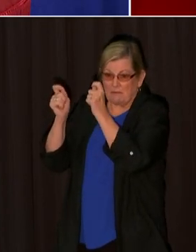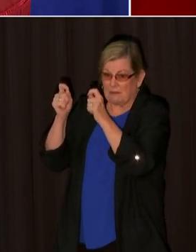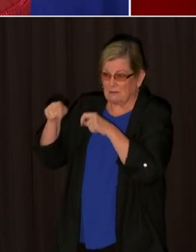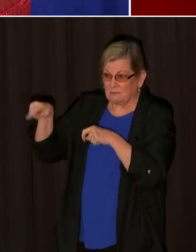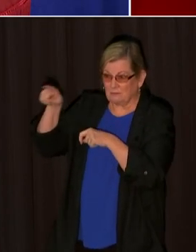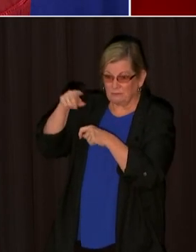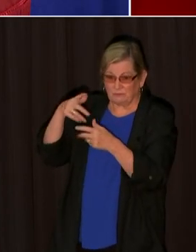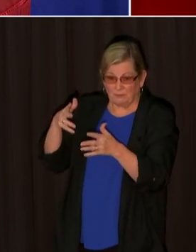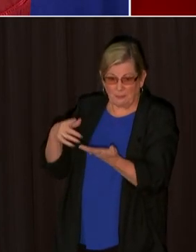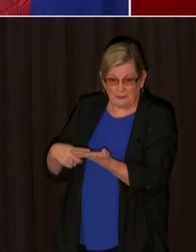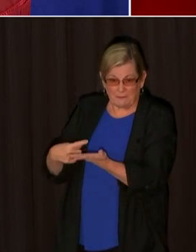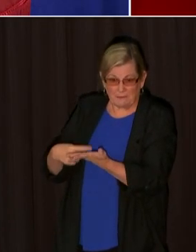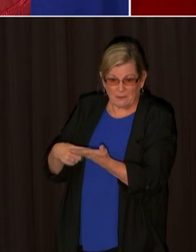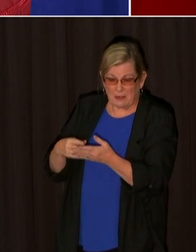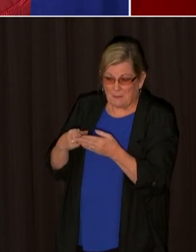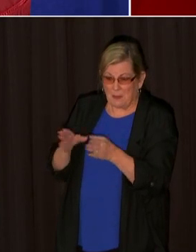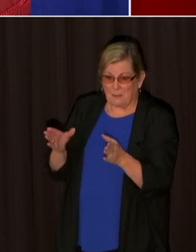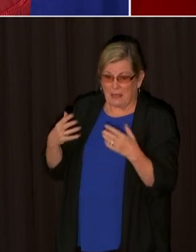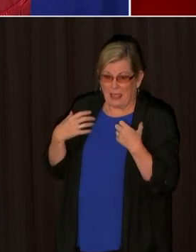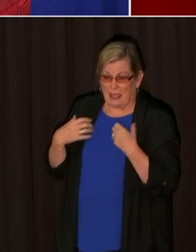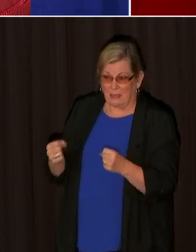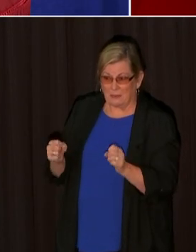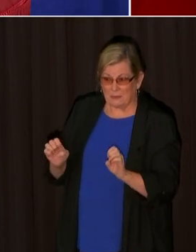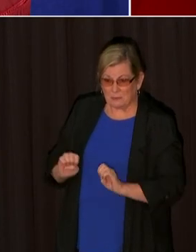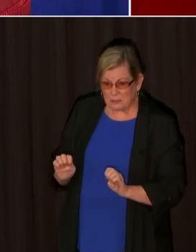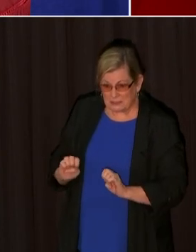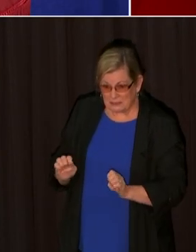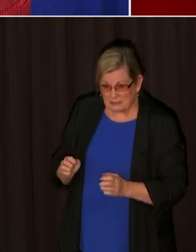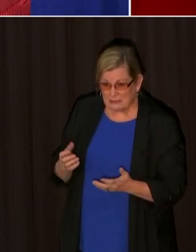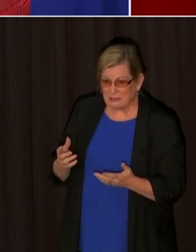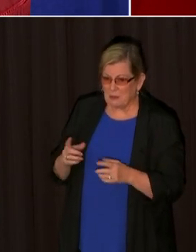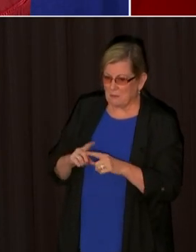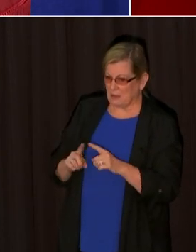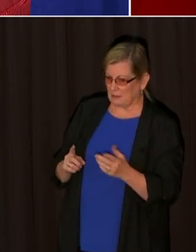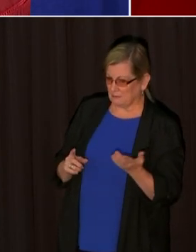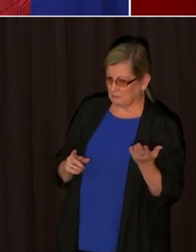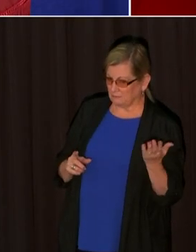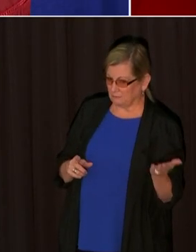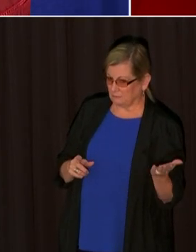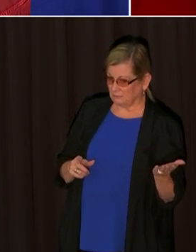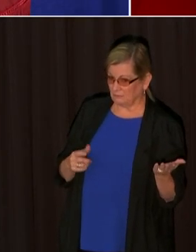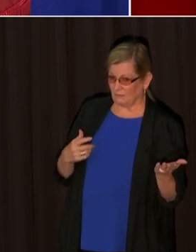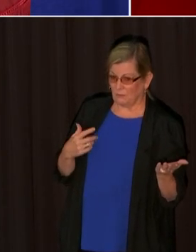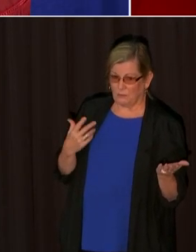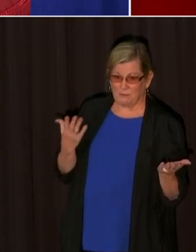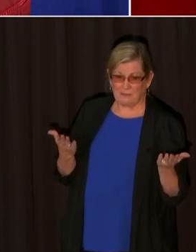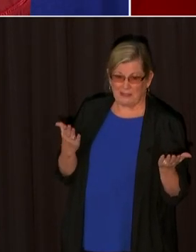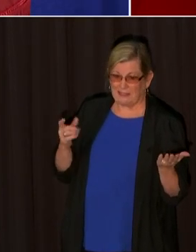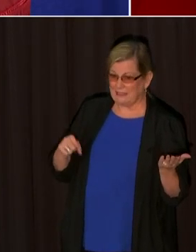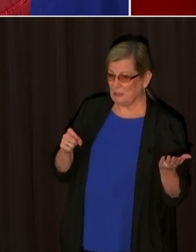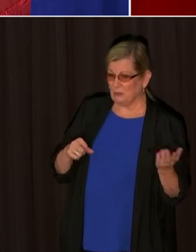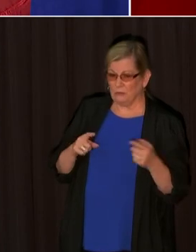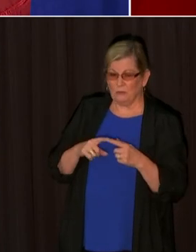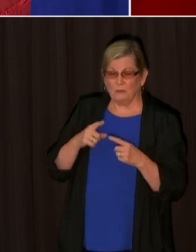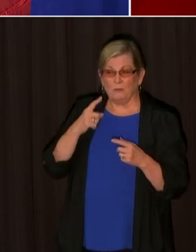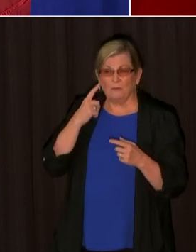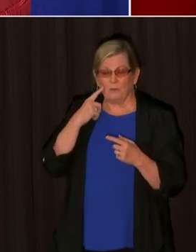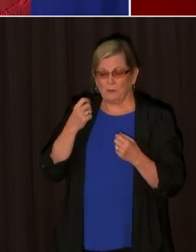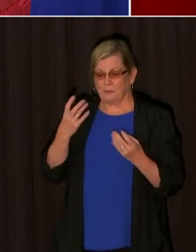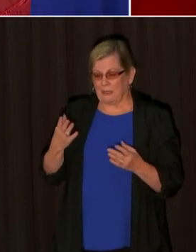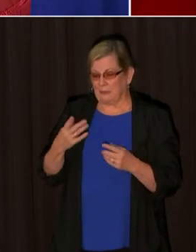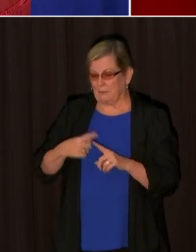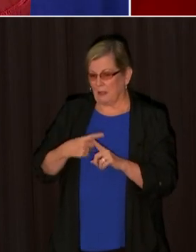health emergency or the state of emergency, but we could need it for many months. We may not need it as